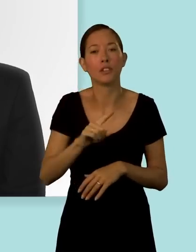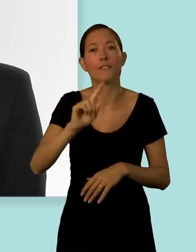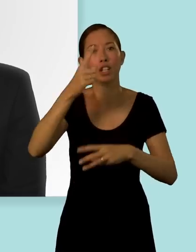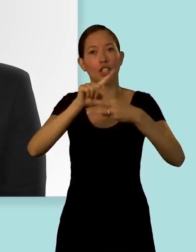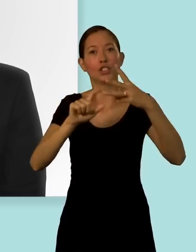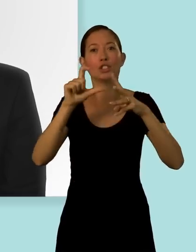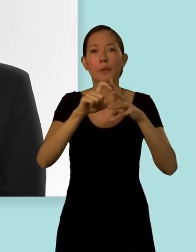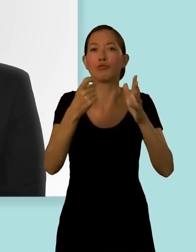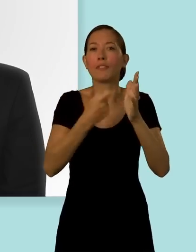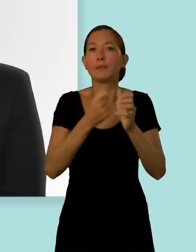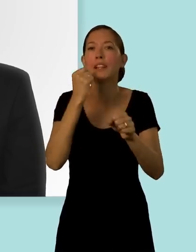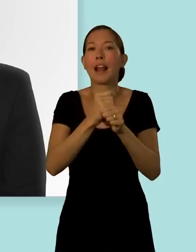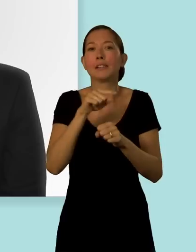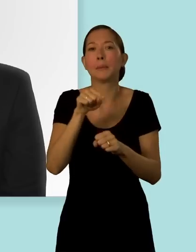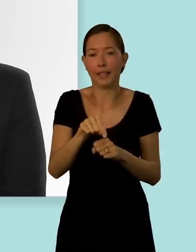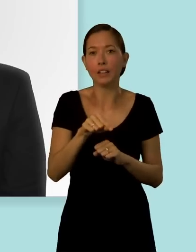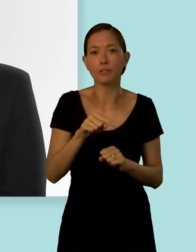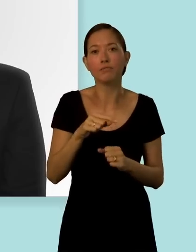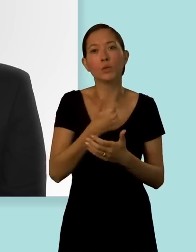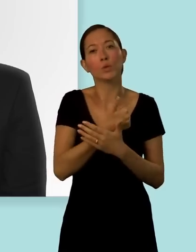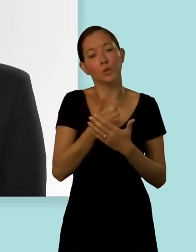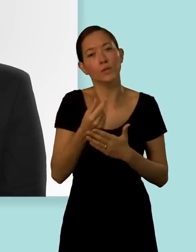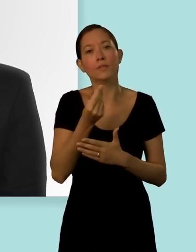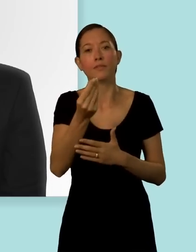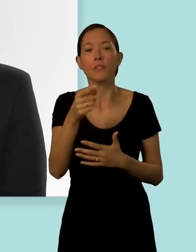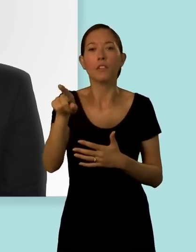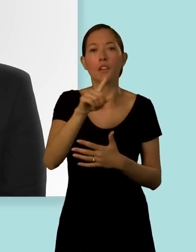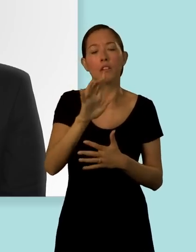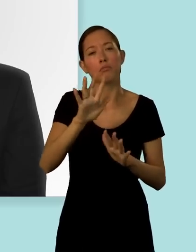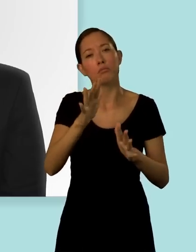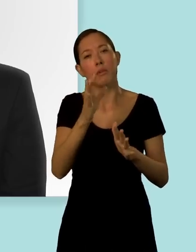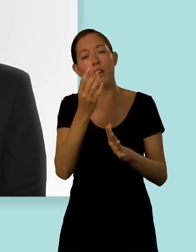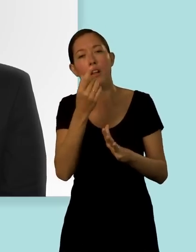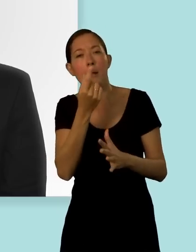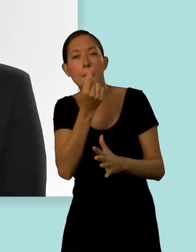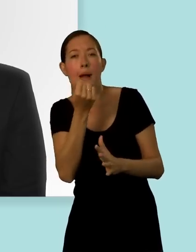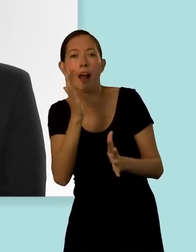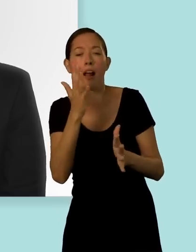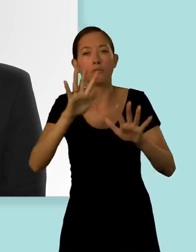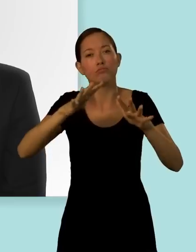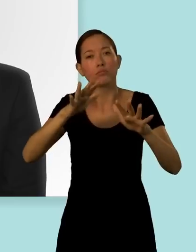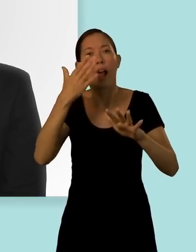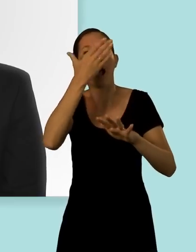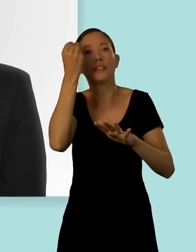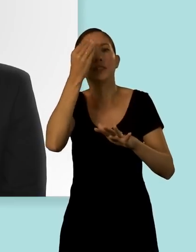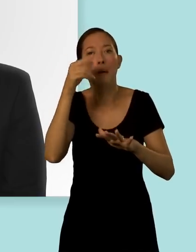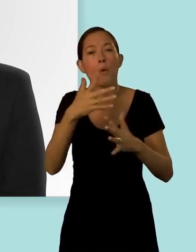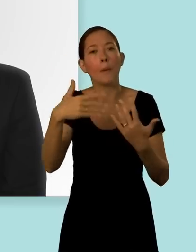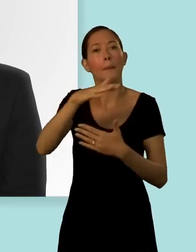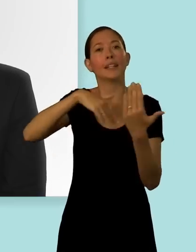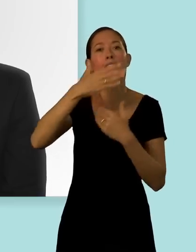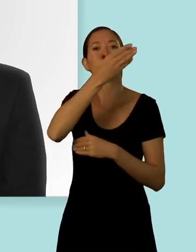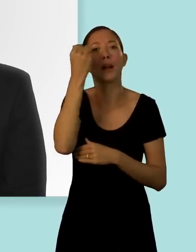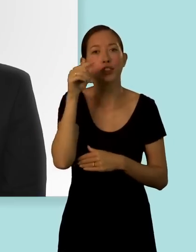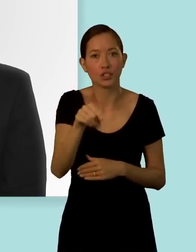are usually prescribed to people who have mild to moderate Alzheimer's disease or mixed dementia. Some people find these drugs